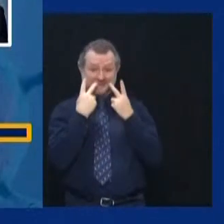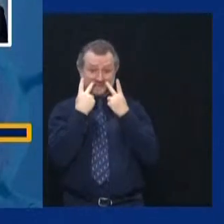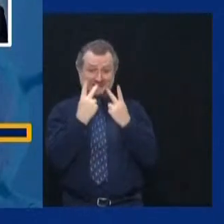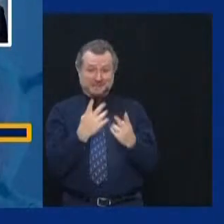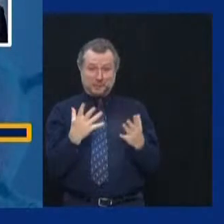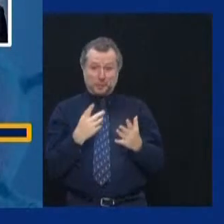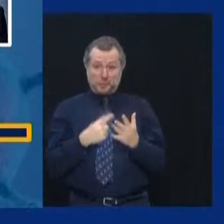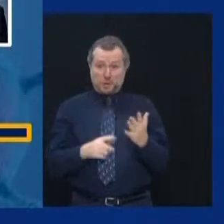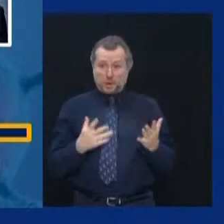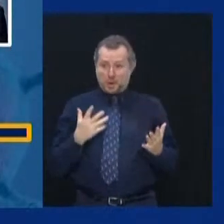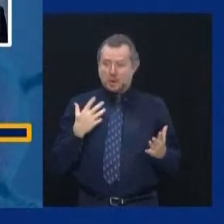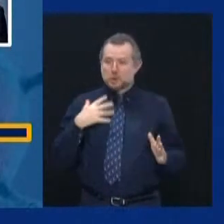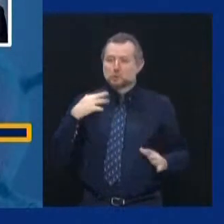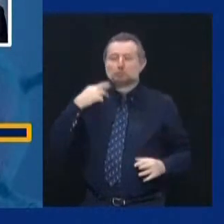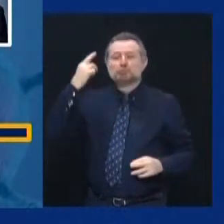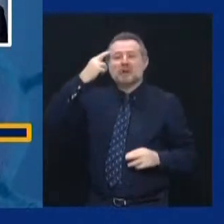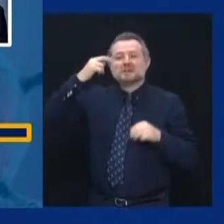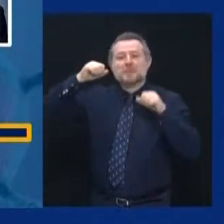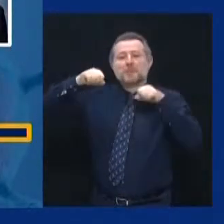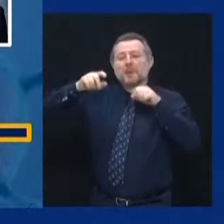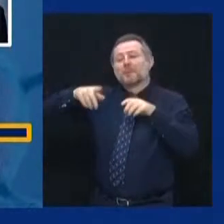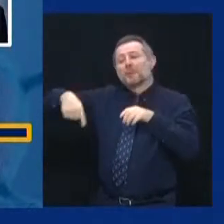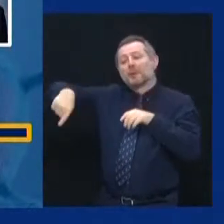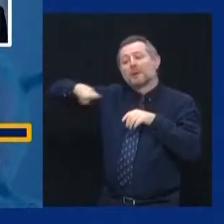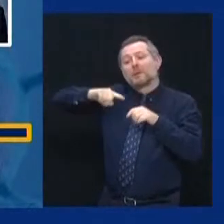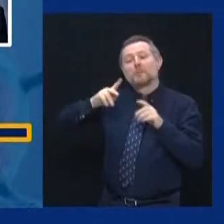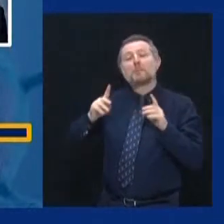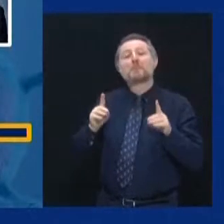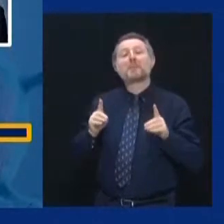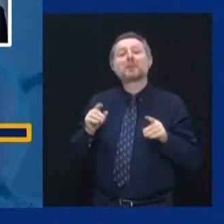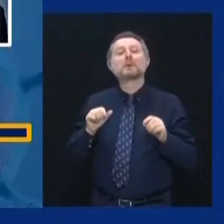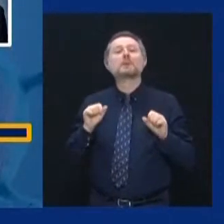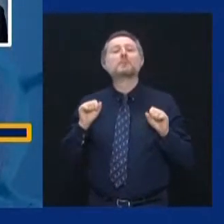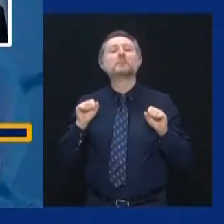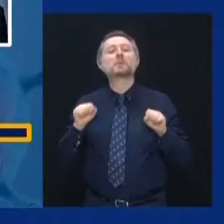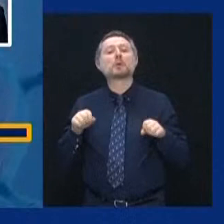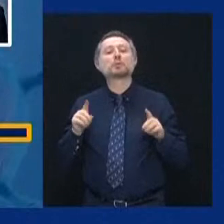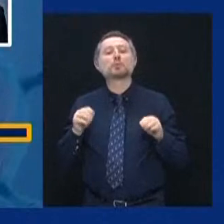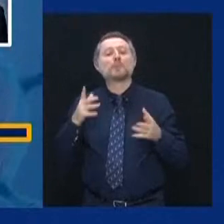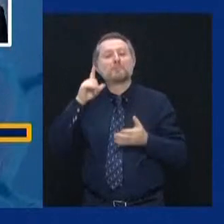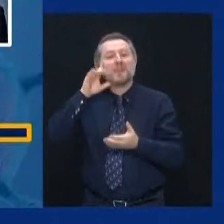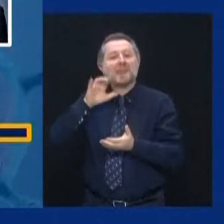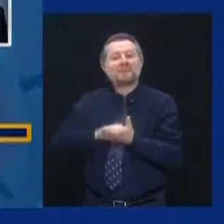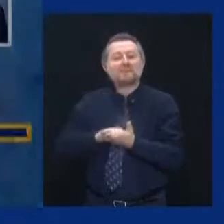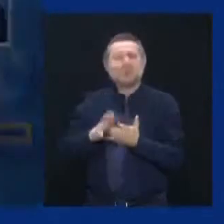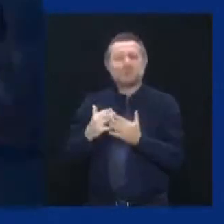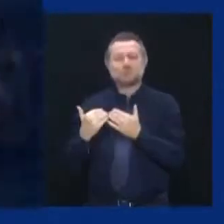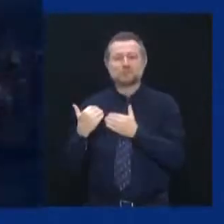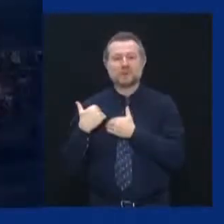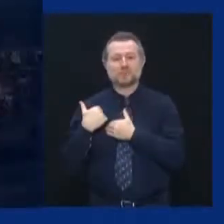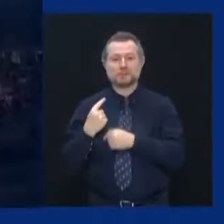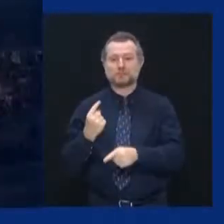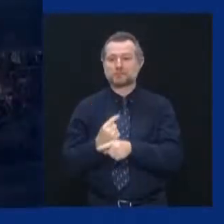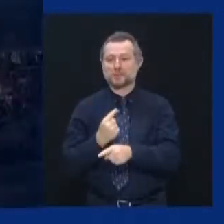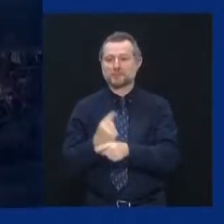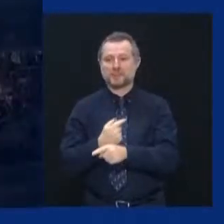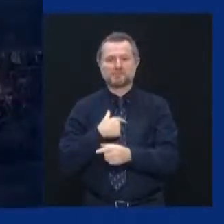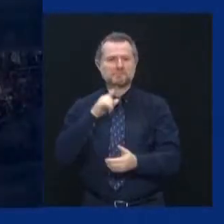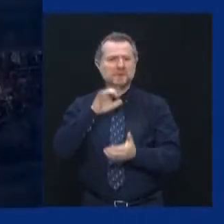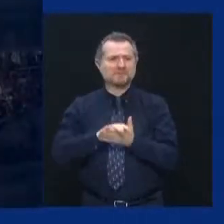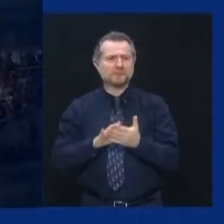reasonable Americans, reasonable New Yorkers believe, responsible New Yorkers believe.